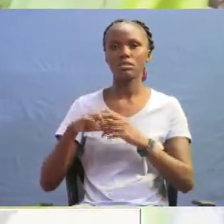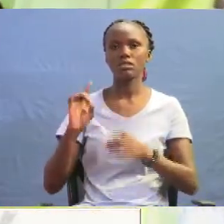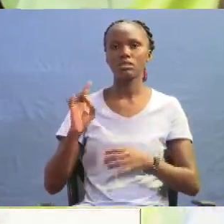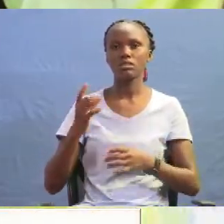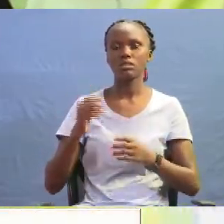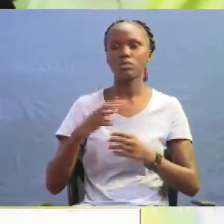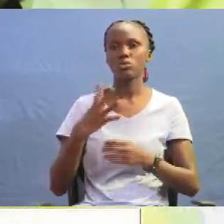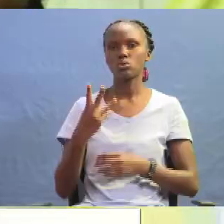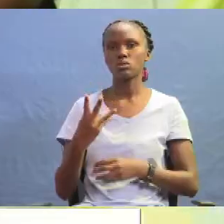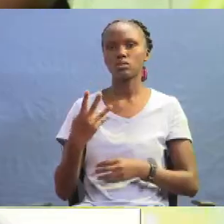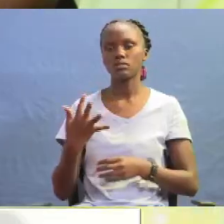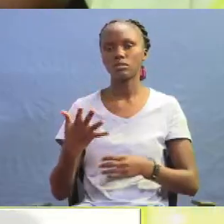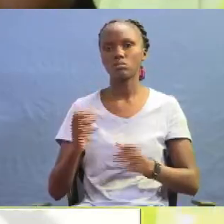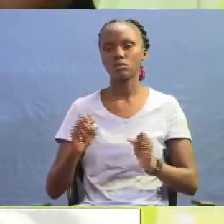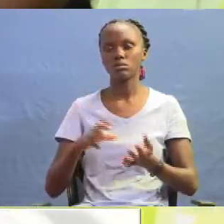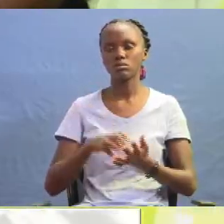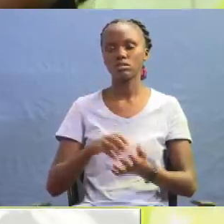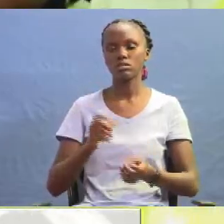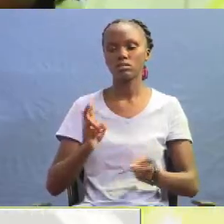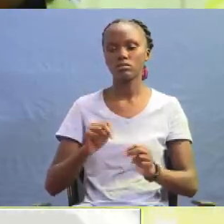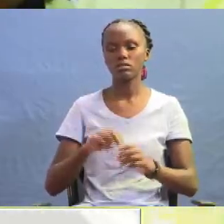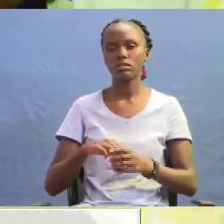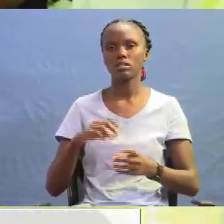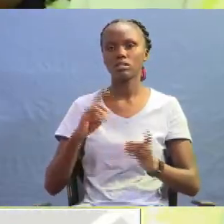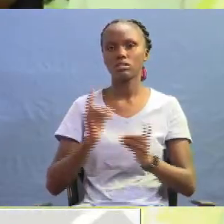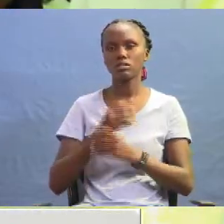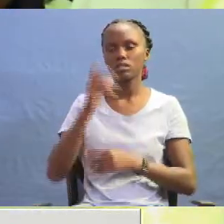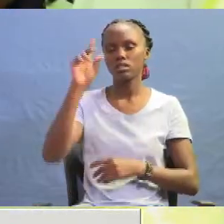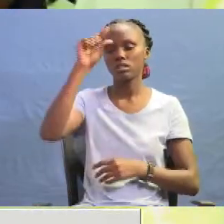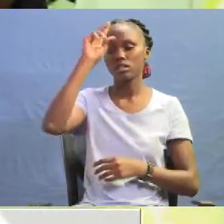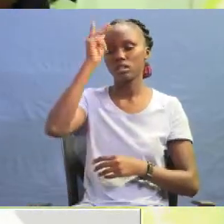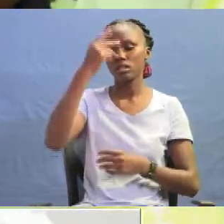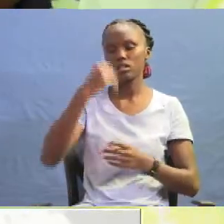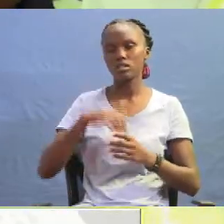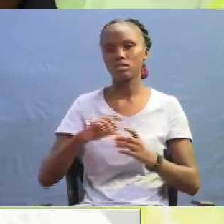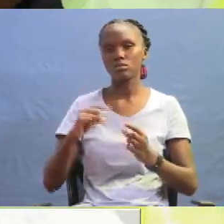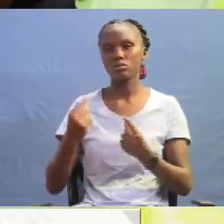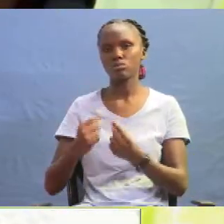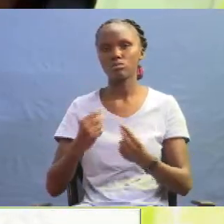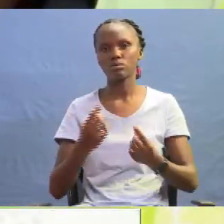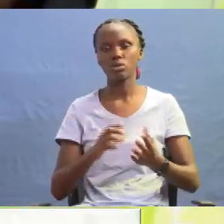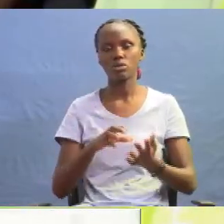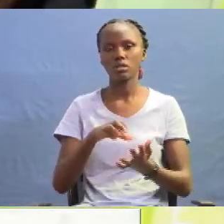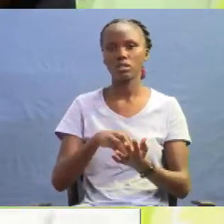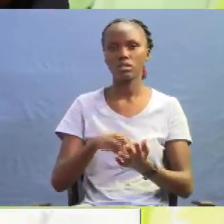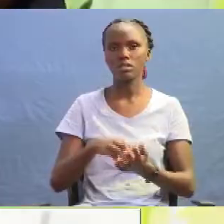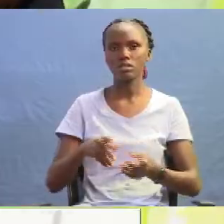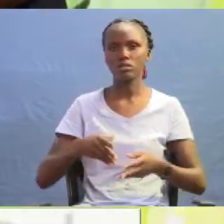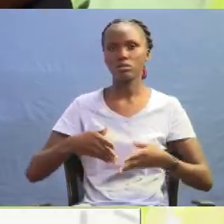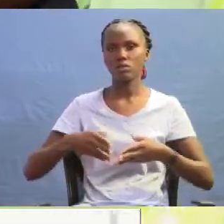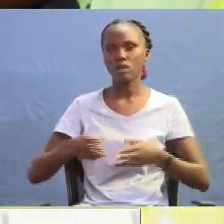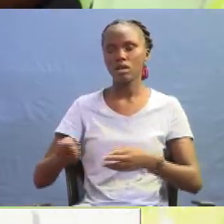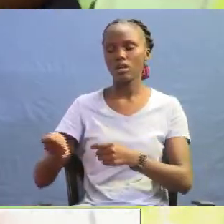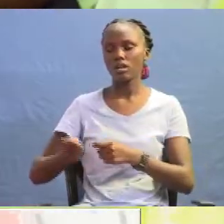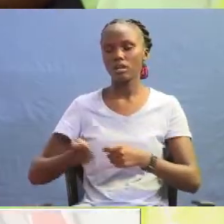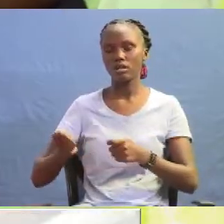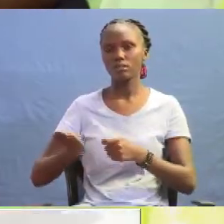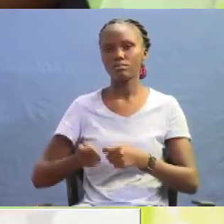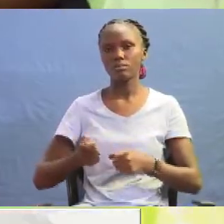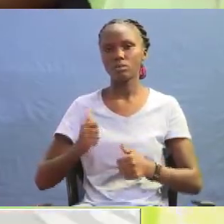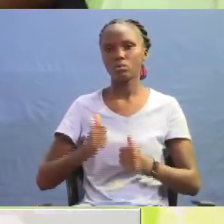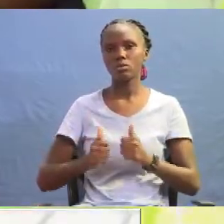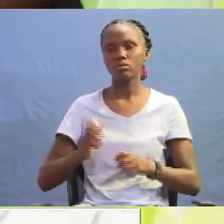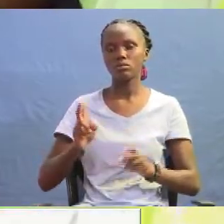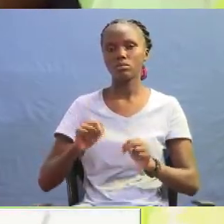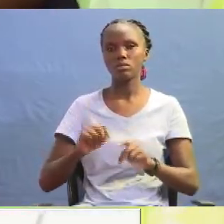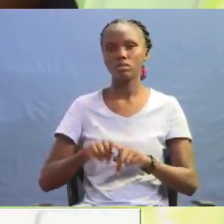25 cases were documented by FIDA Kenya and Usikimia Group. Cases of sexual assault, including rape, gang